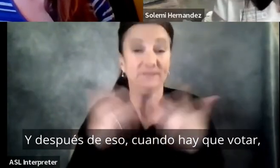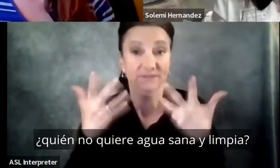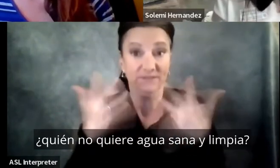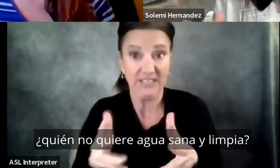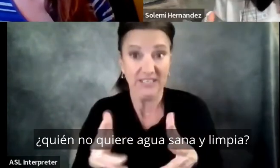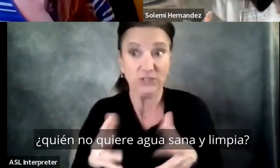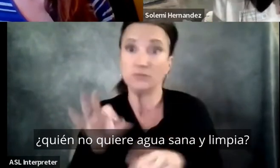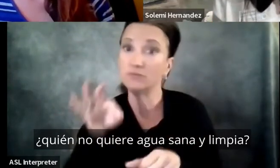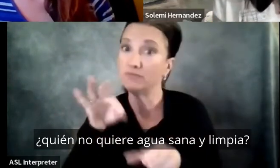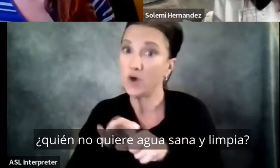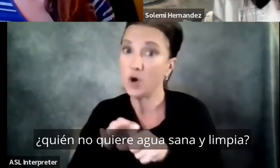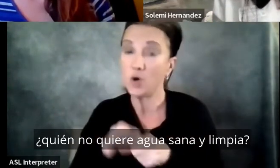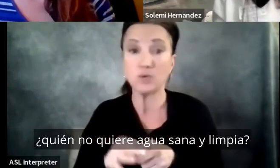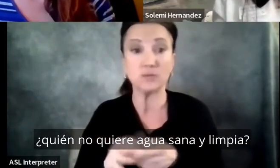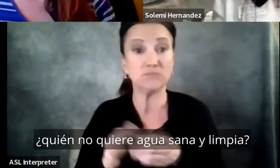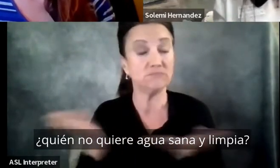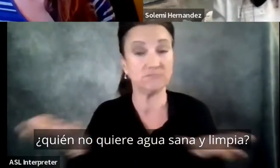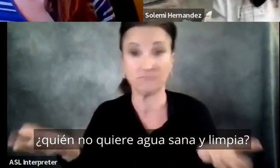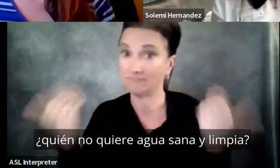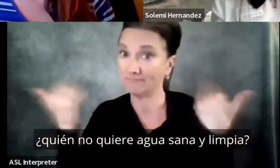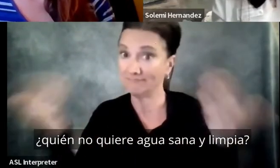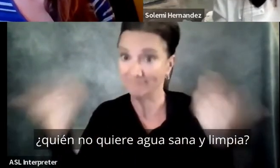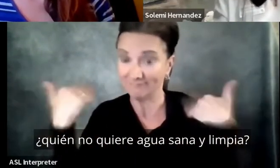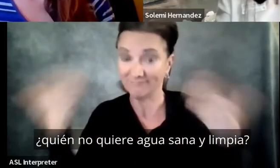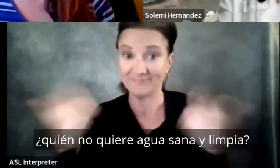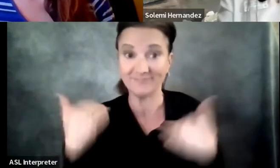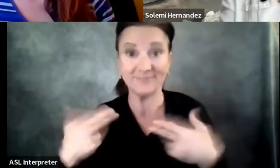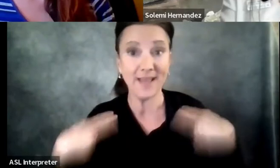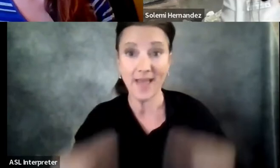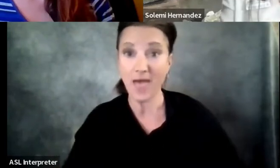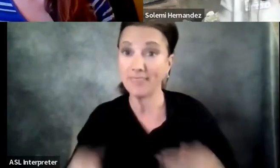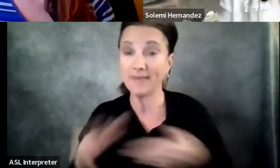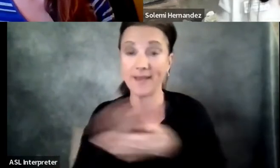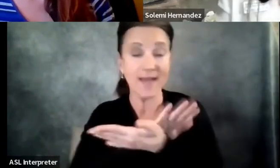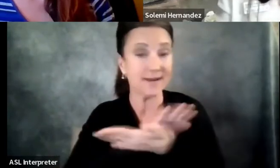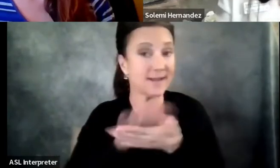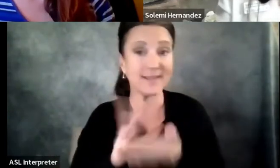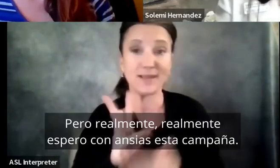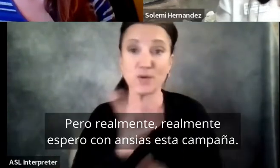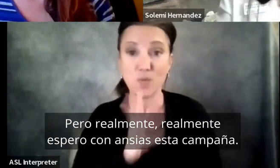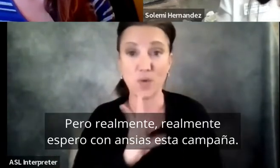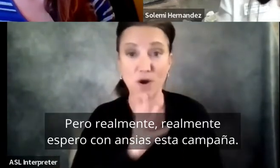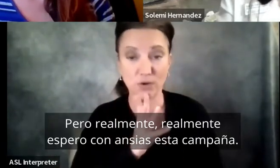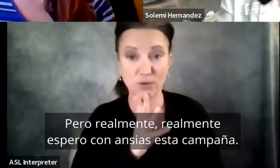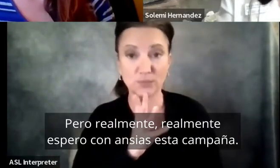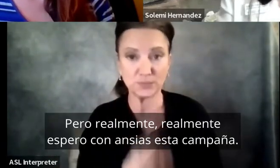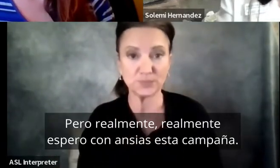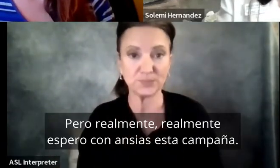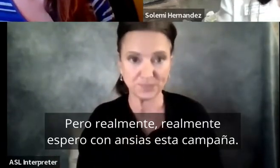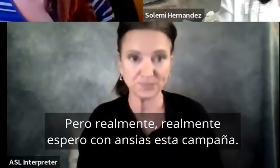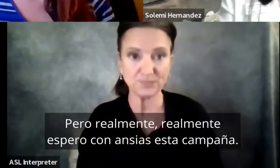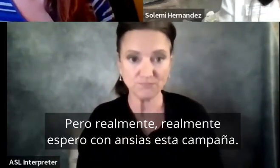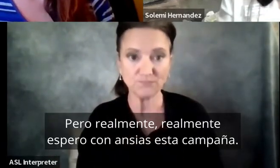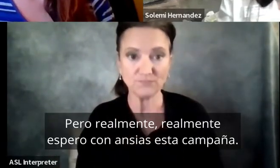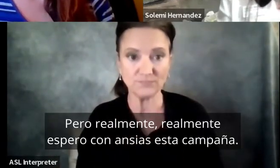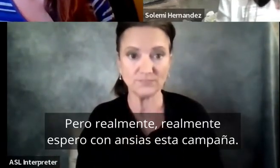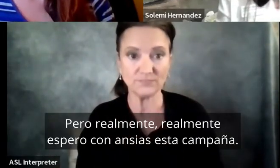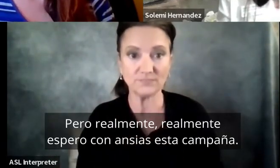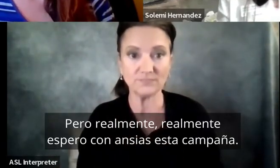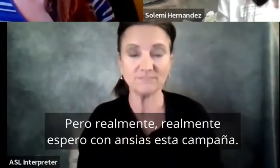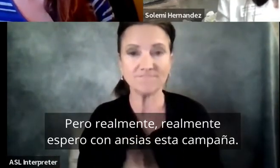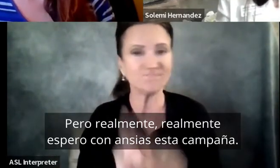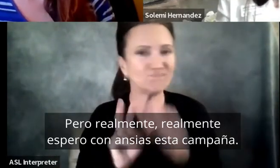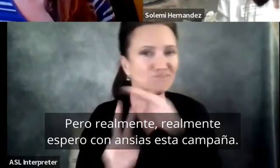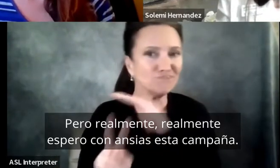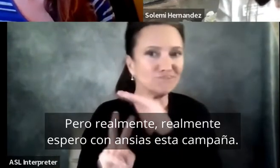to vote, who doesn't want healthy and clean water, you know? But really, really, really looking forward